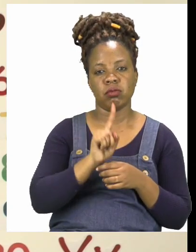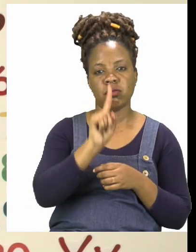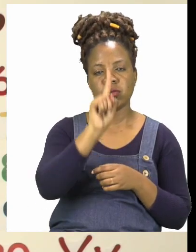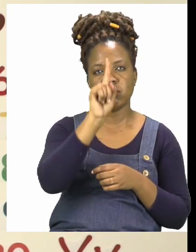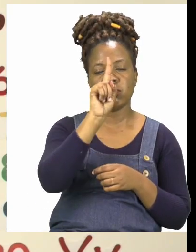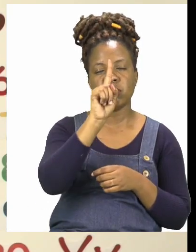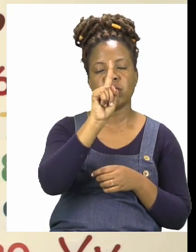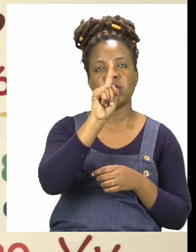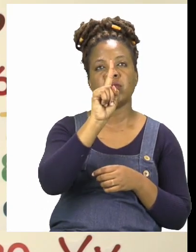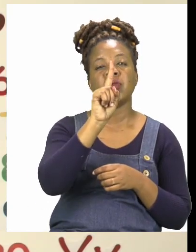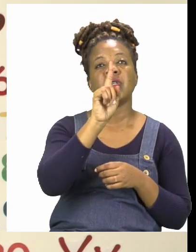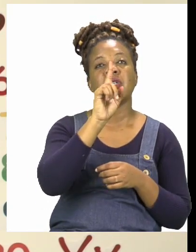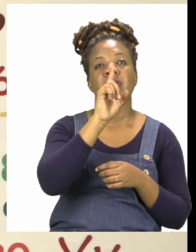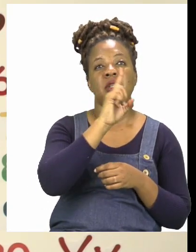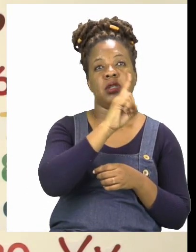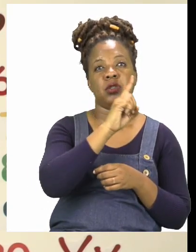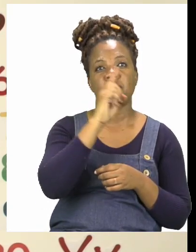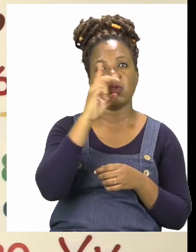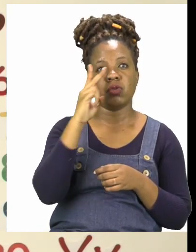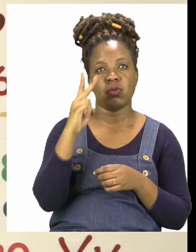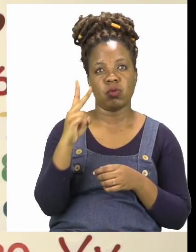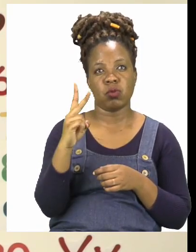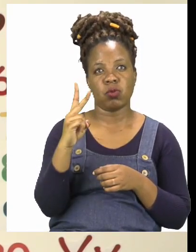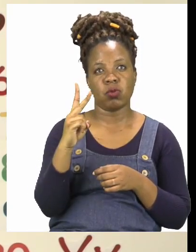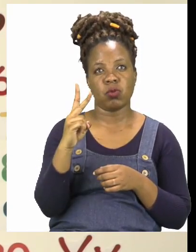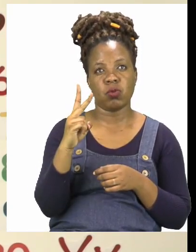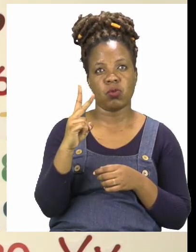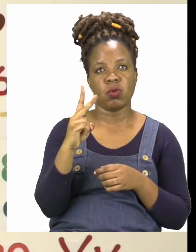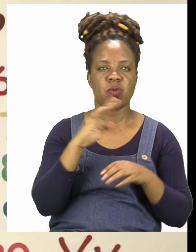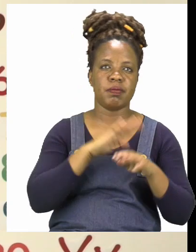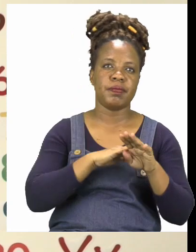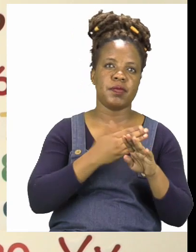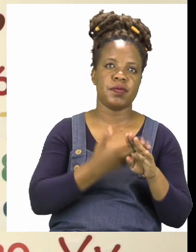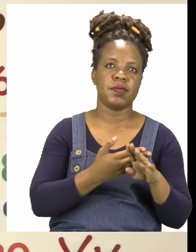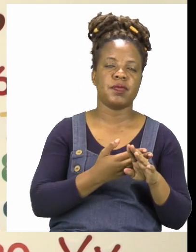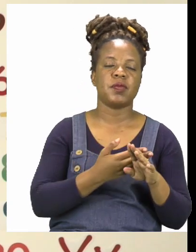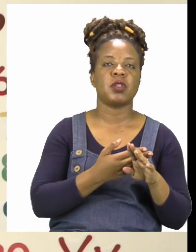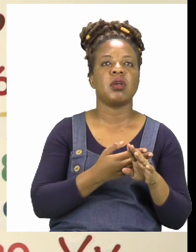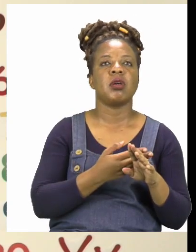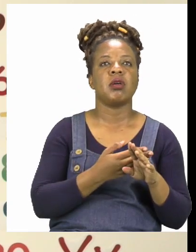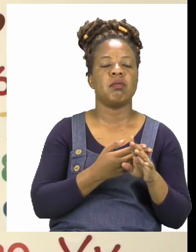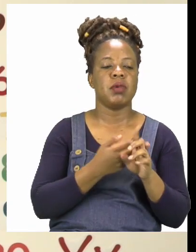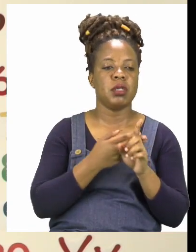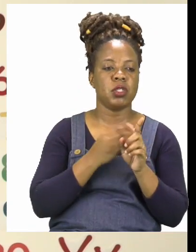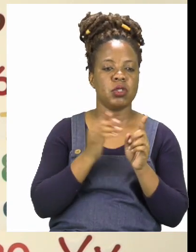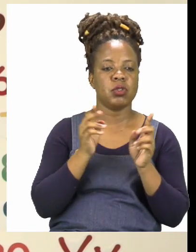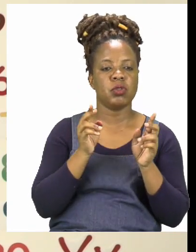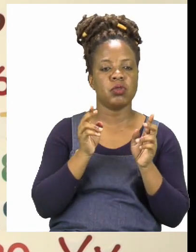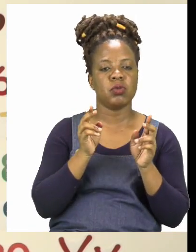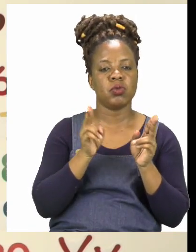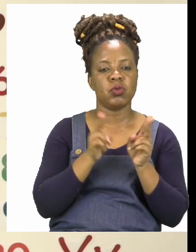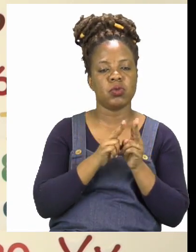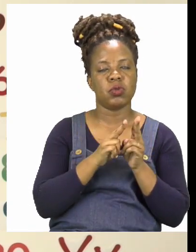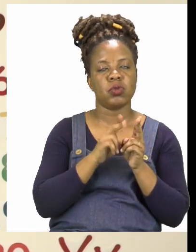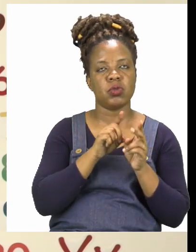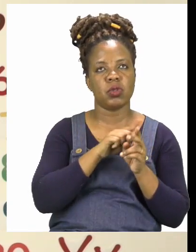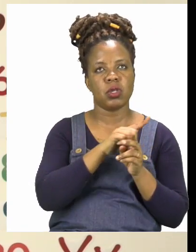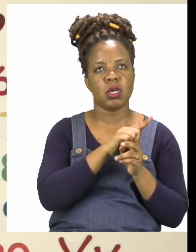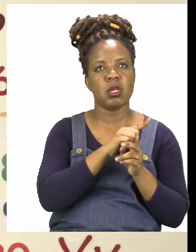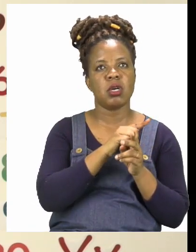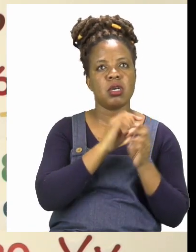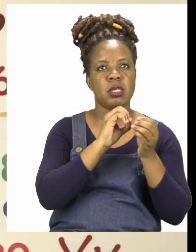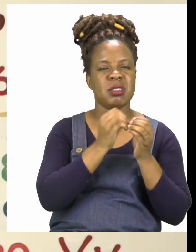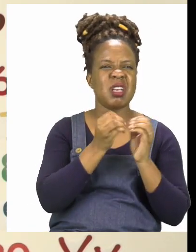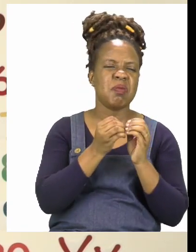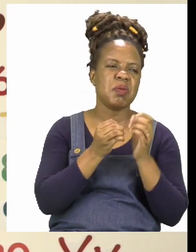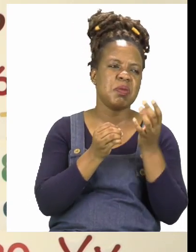is 9 o'clock. And then when our minute hand is now there